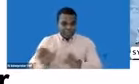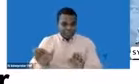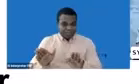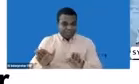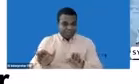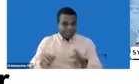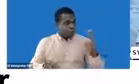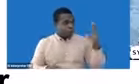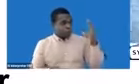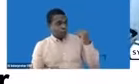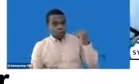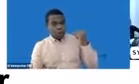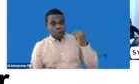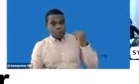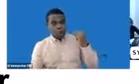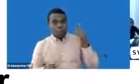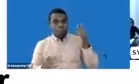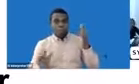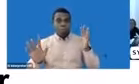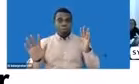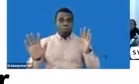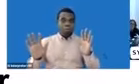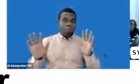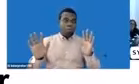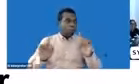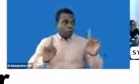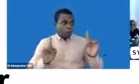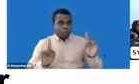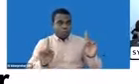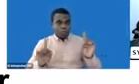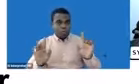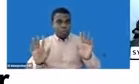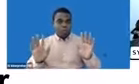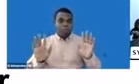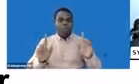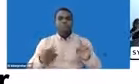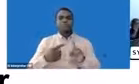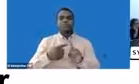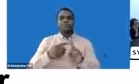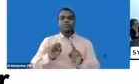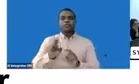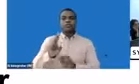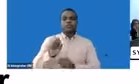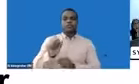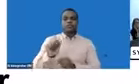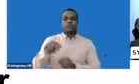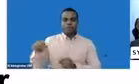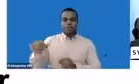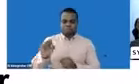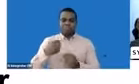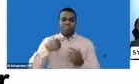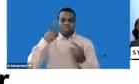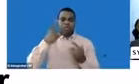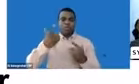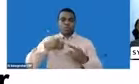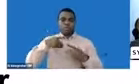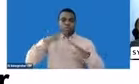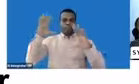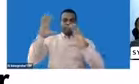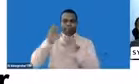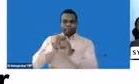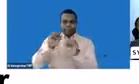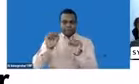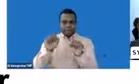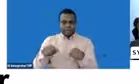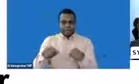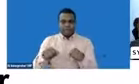Yes, when we finalize, we will, yes. So, okay, so we will just continue with the questions that we have got because we still have time. So that is